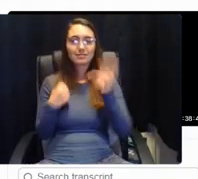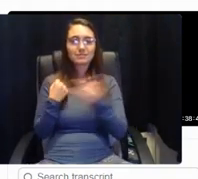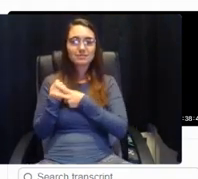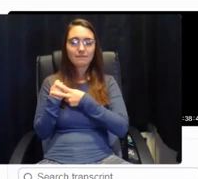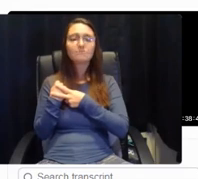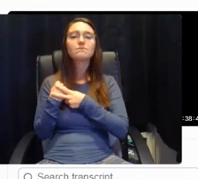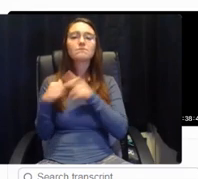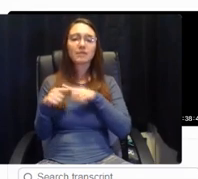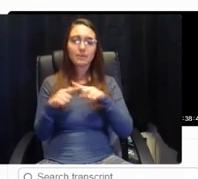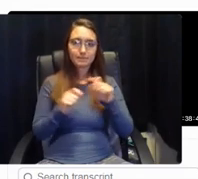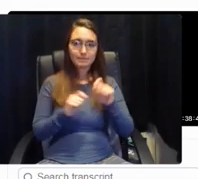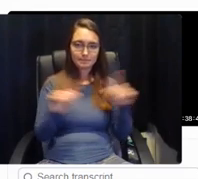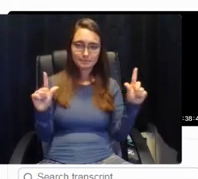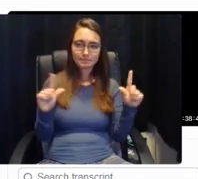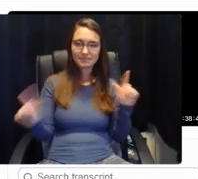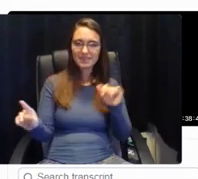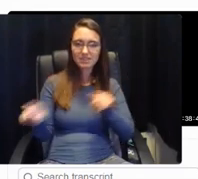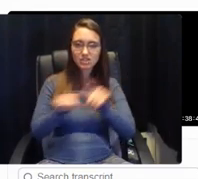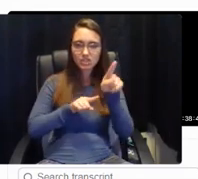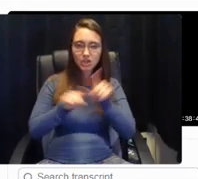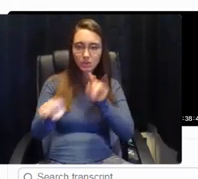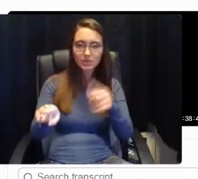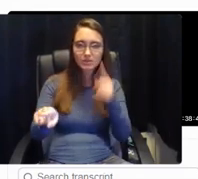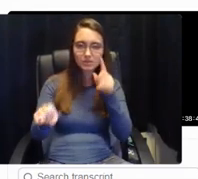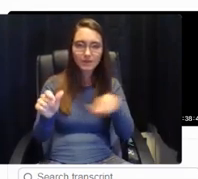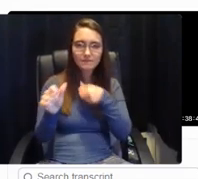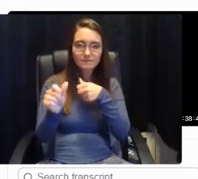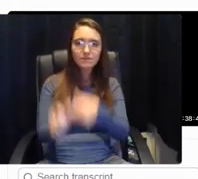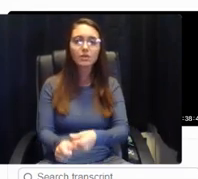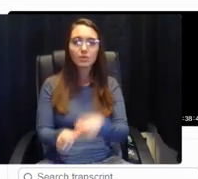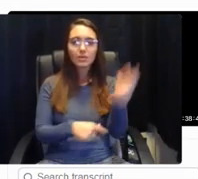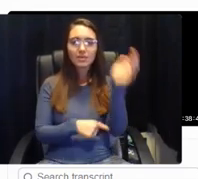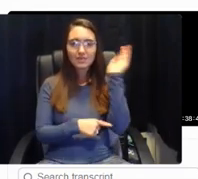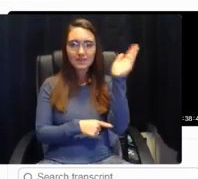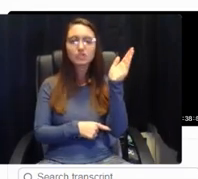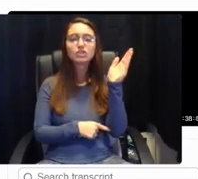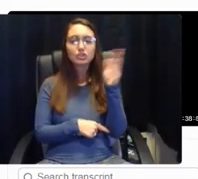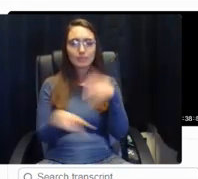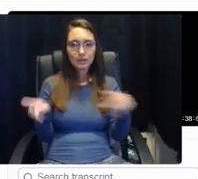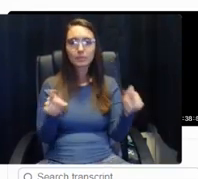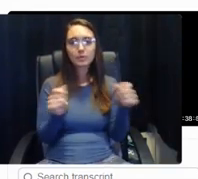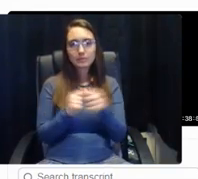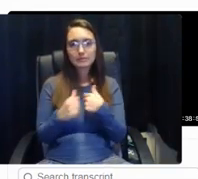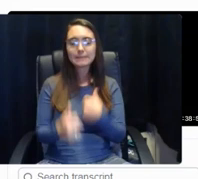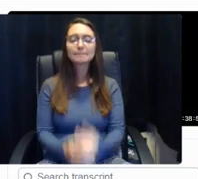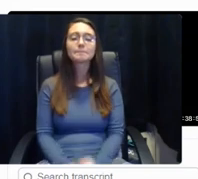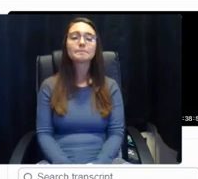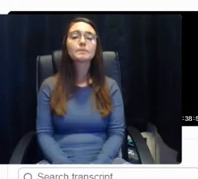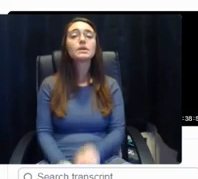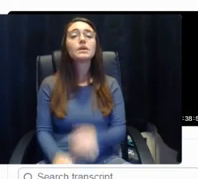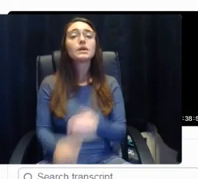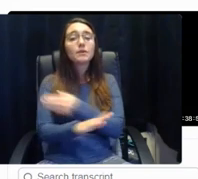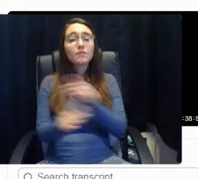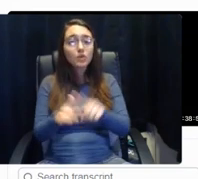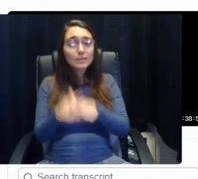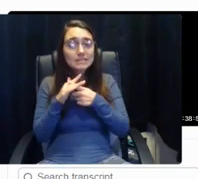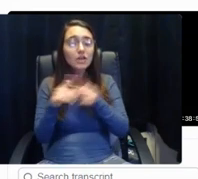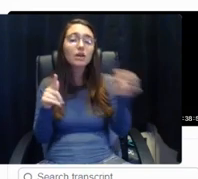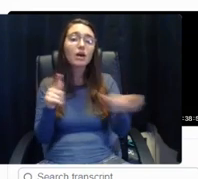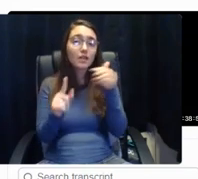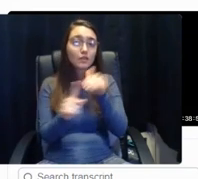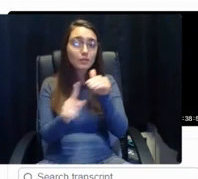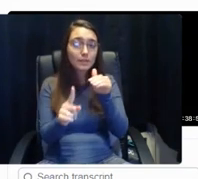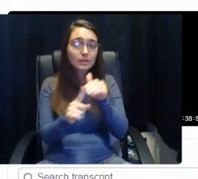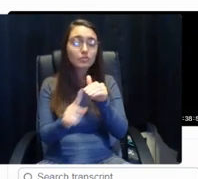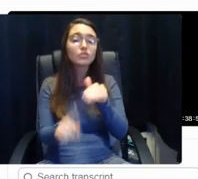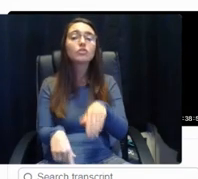highlight here now with a star, and you can follow the lecture properly. Before we go into another reminder to you,